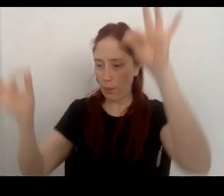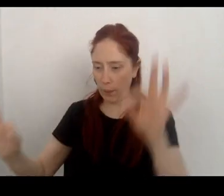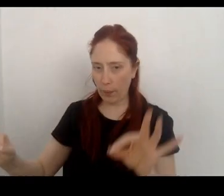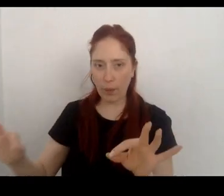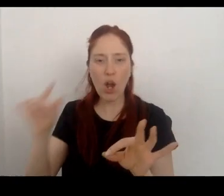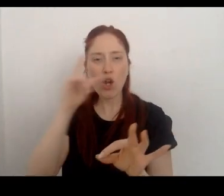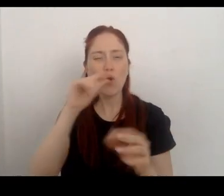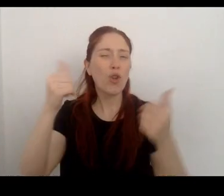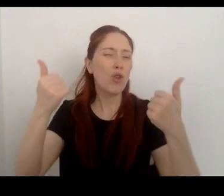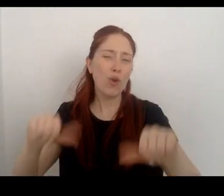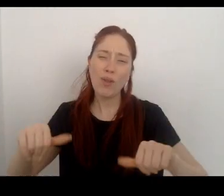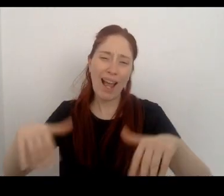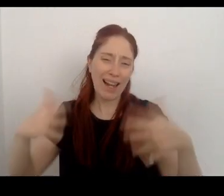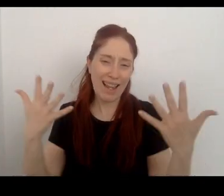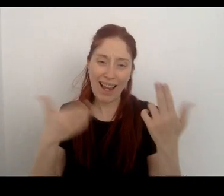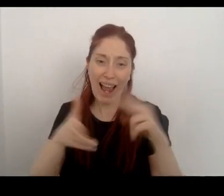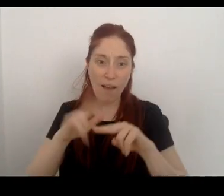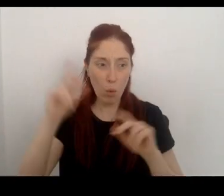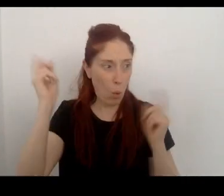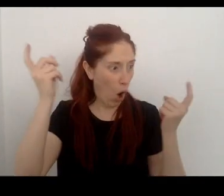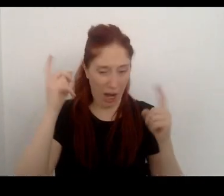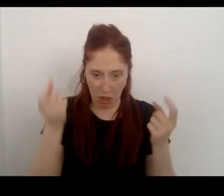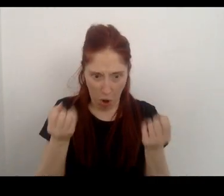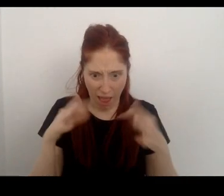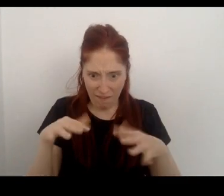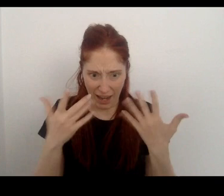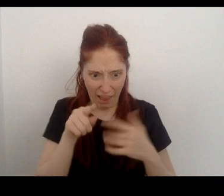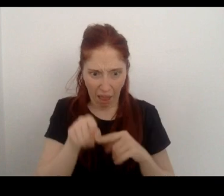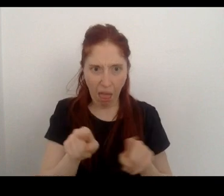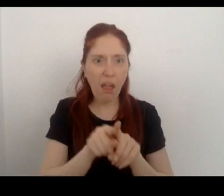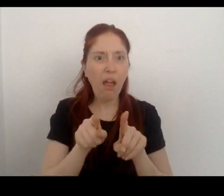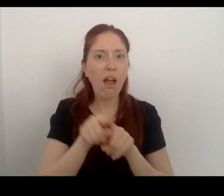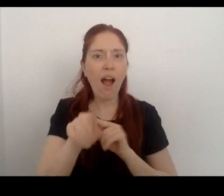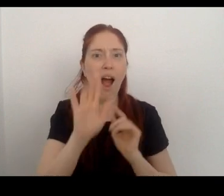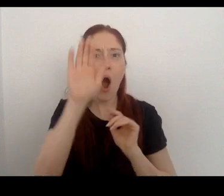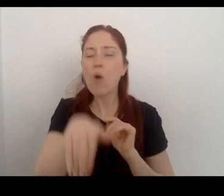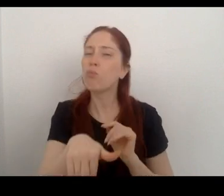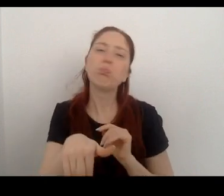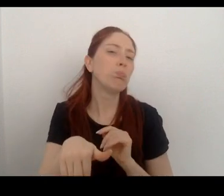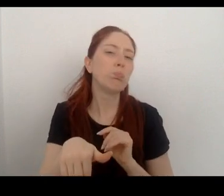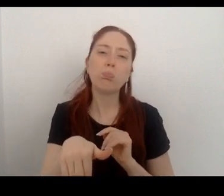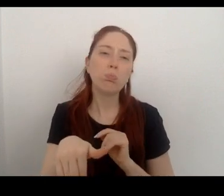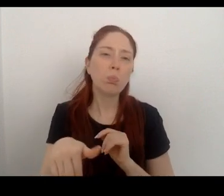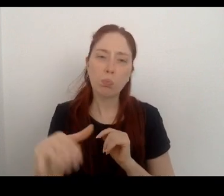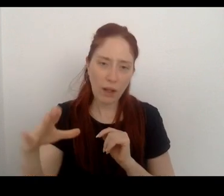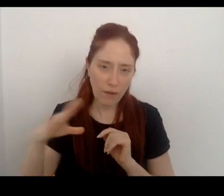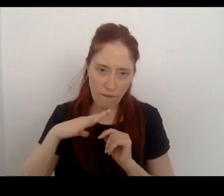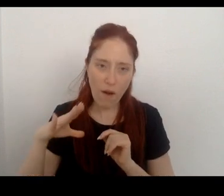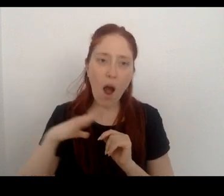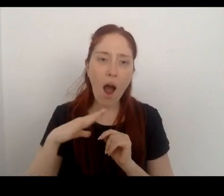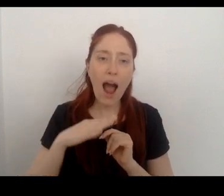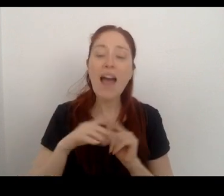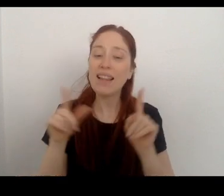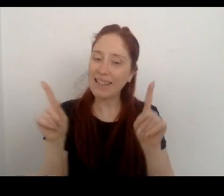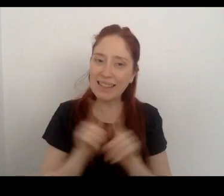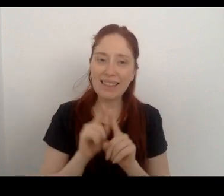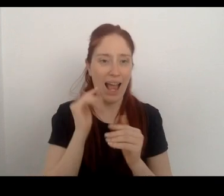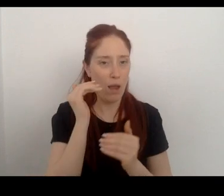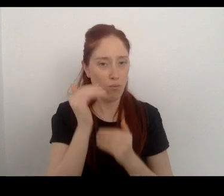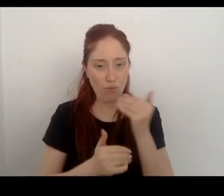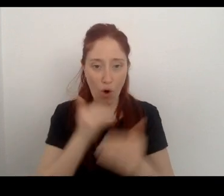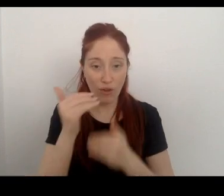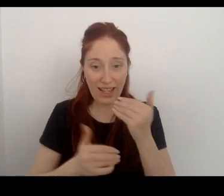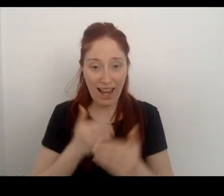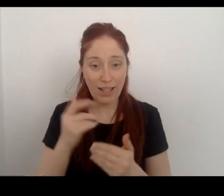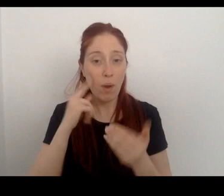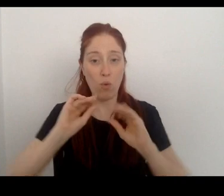objects nearby. You can apply the same drawing activities and exercises to any everyday objects that catch your eye. Throughout